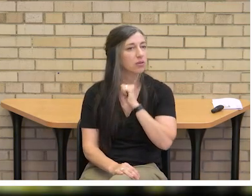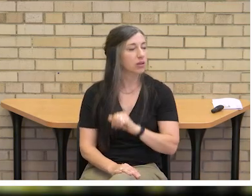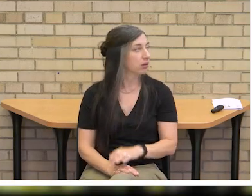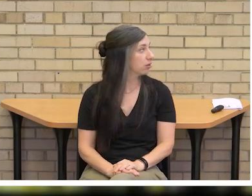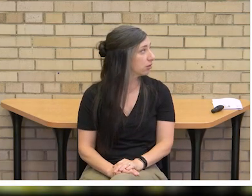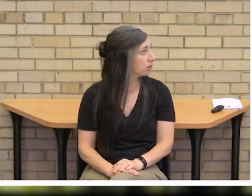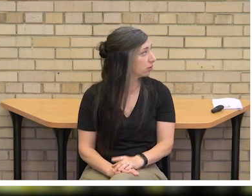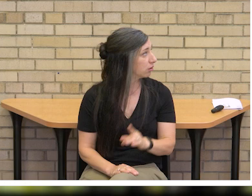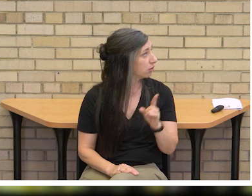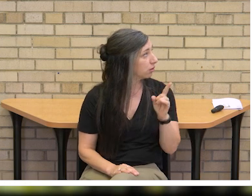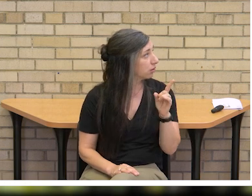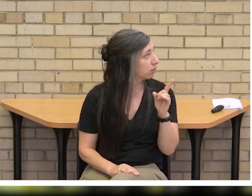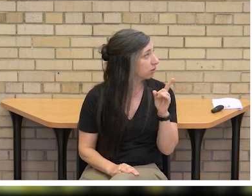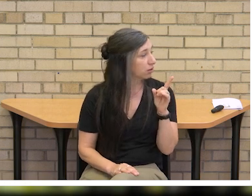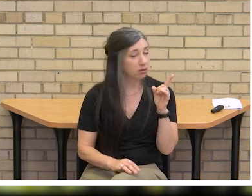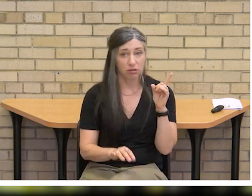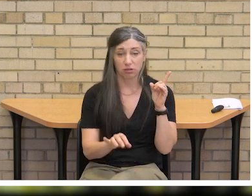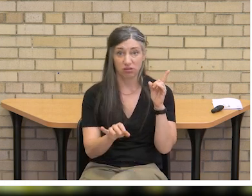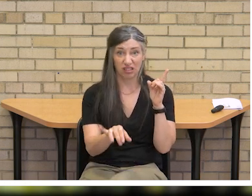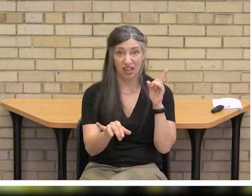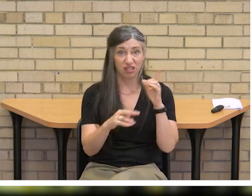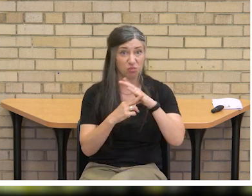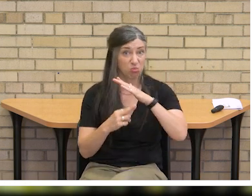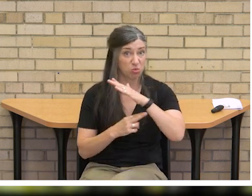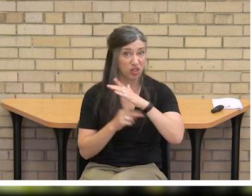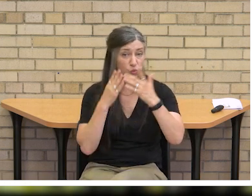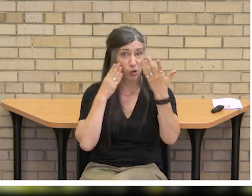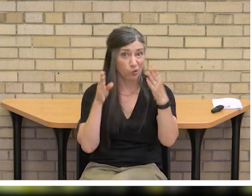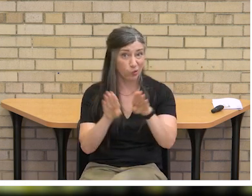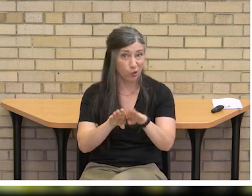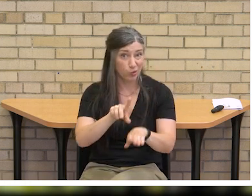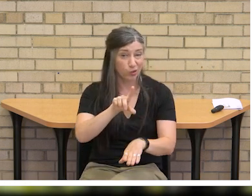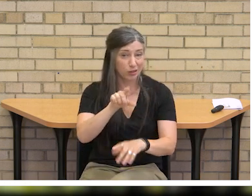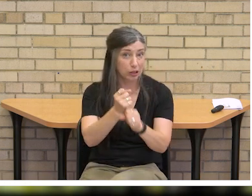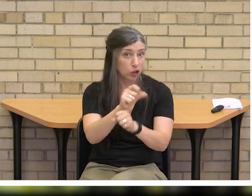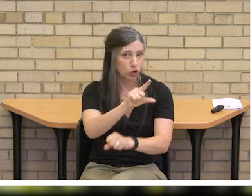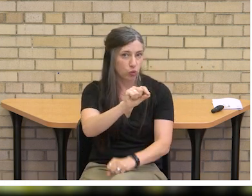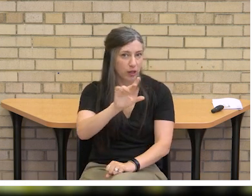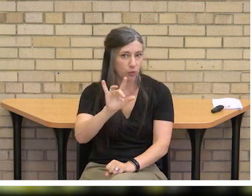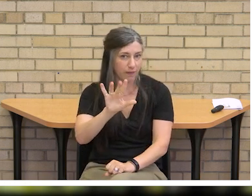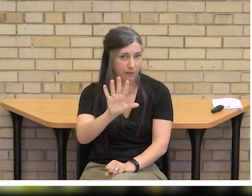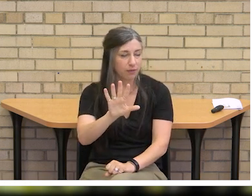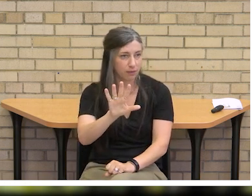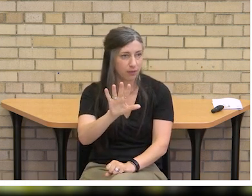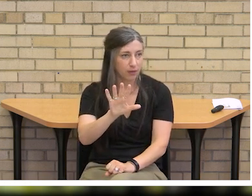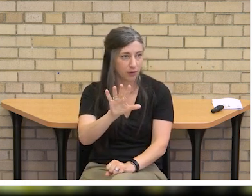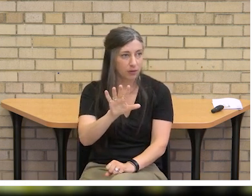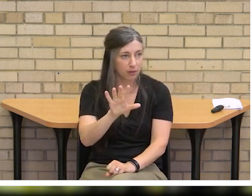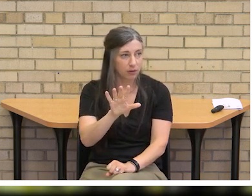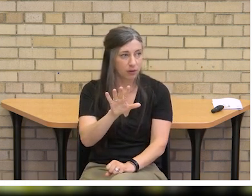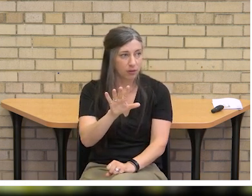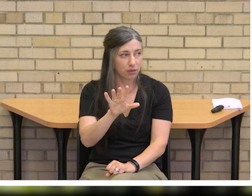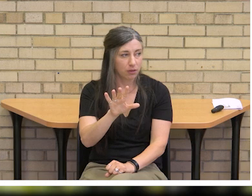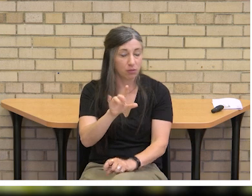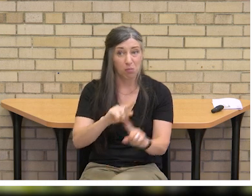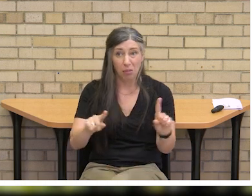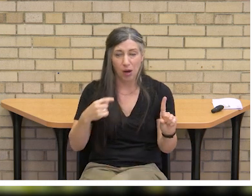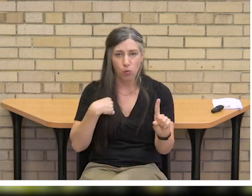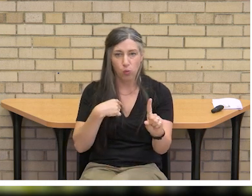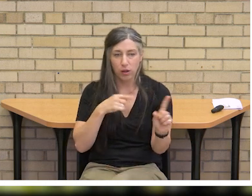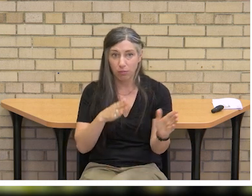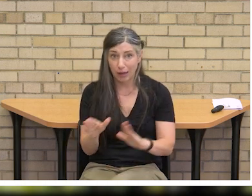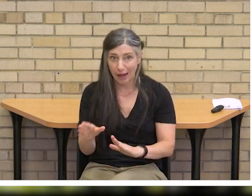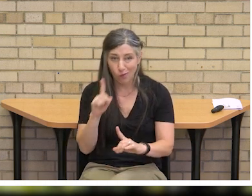this bridge will see closures during 2025, but the plan is